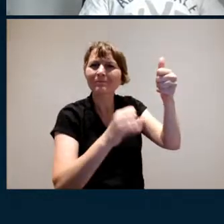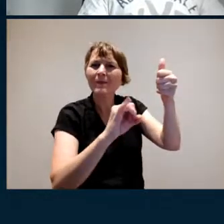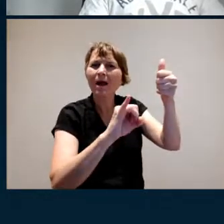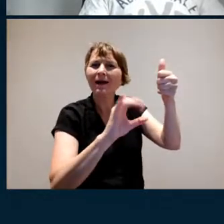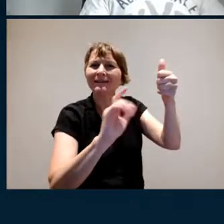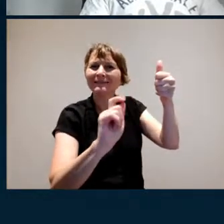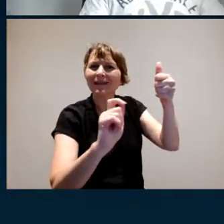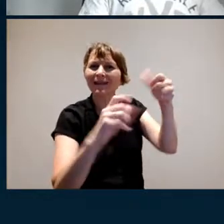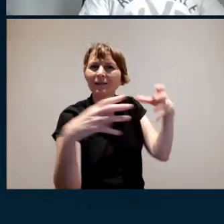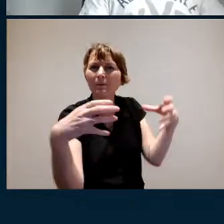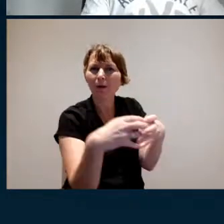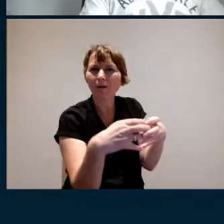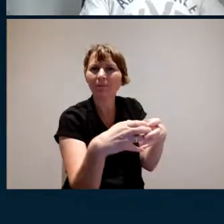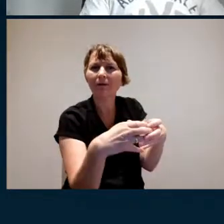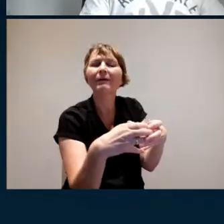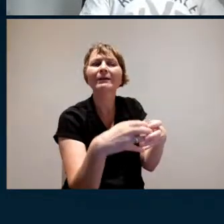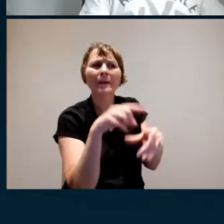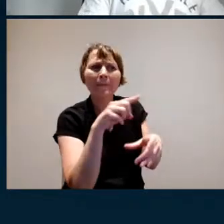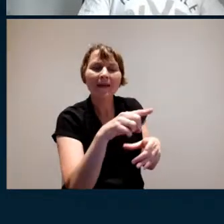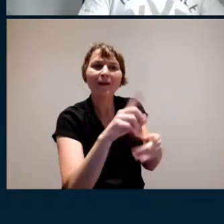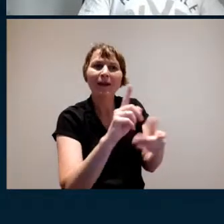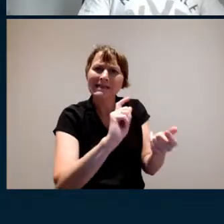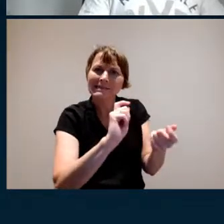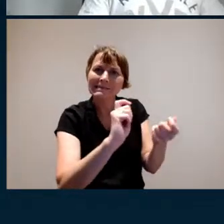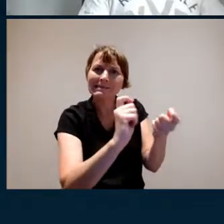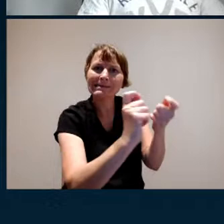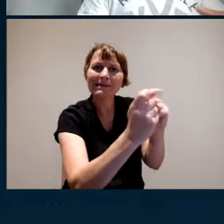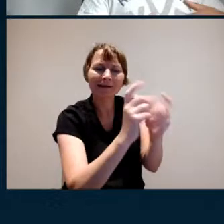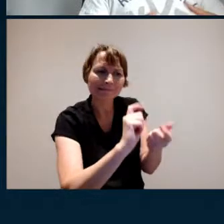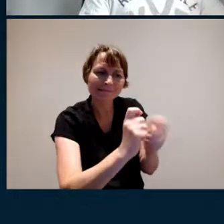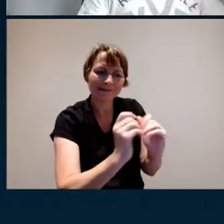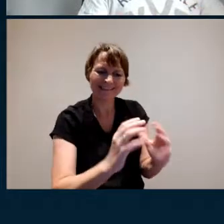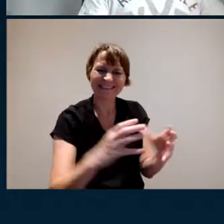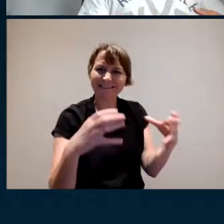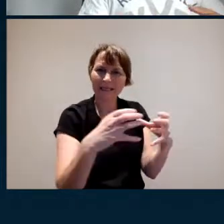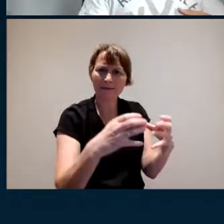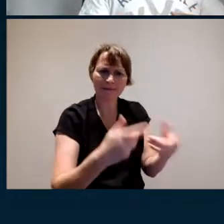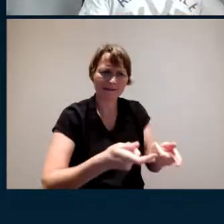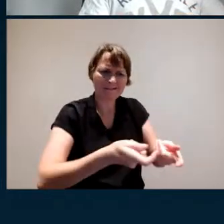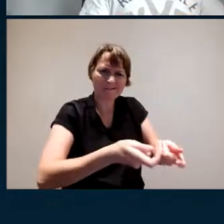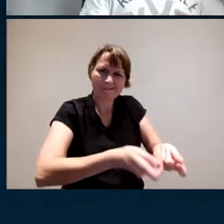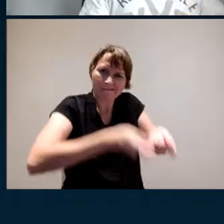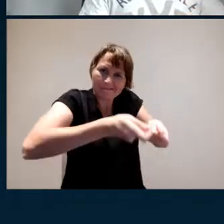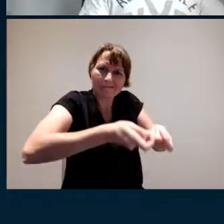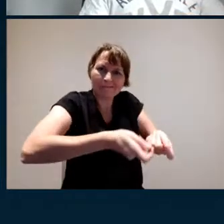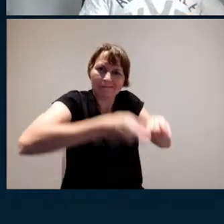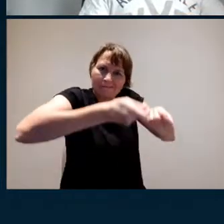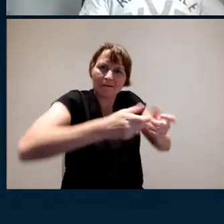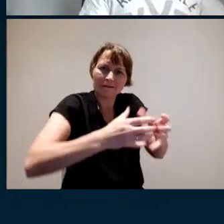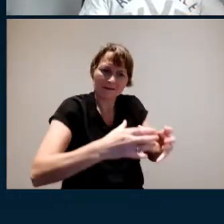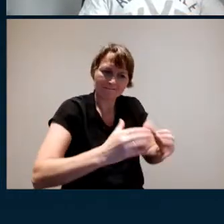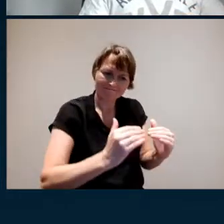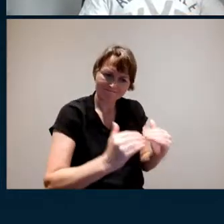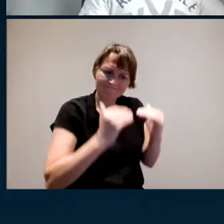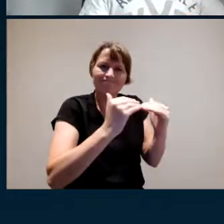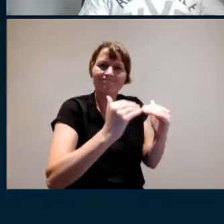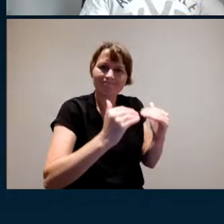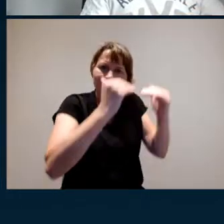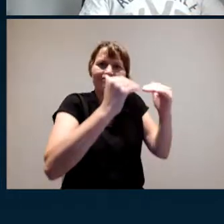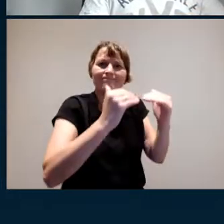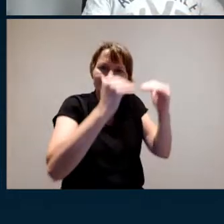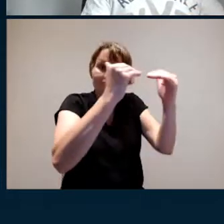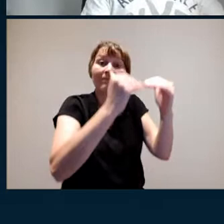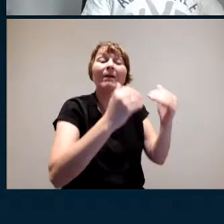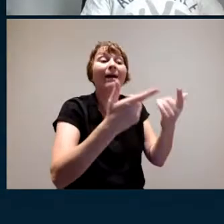it, modernizing it to the next level, and make it easy for the DevOps teams to